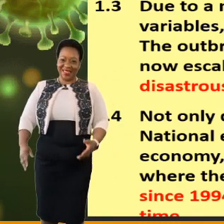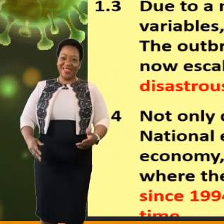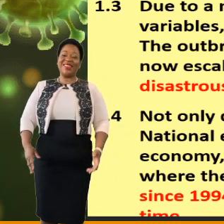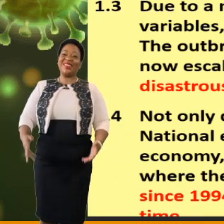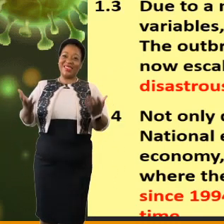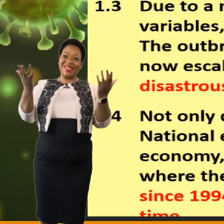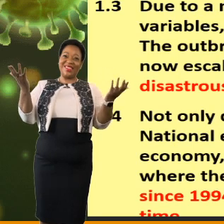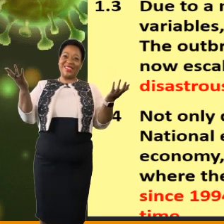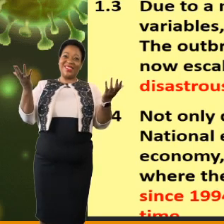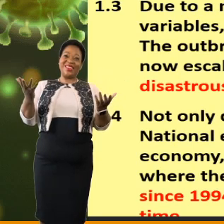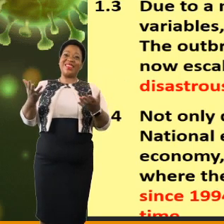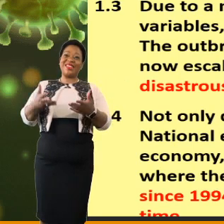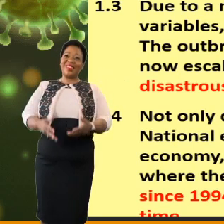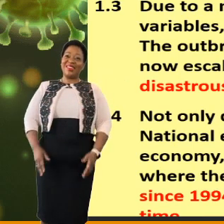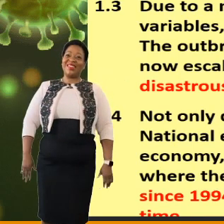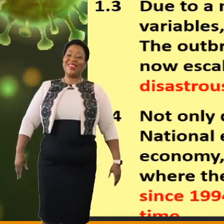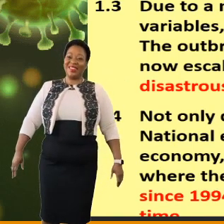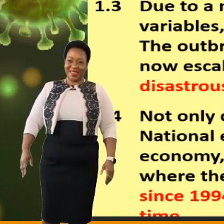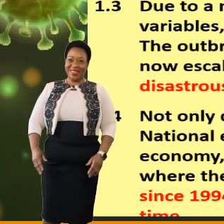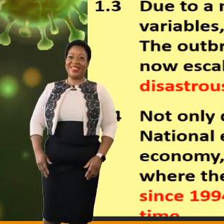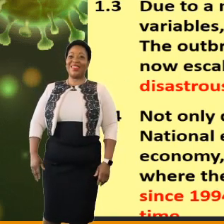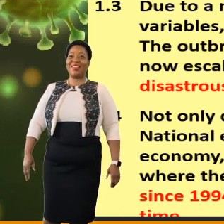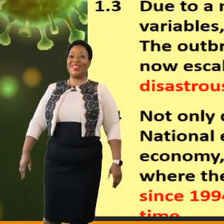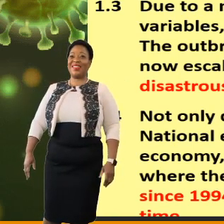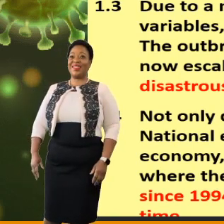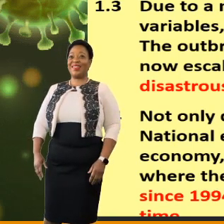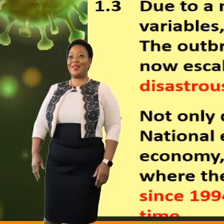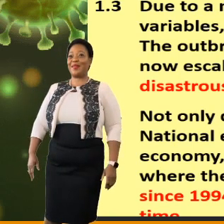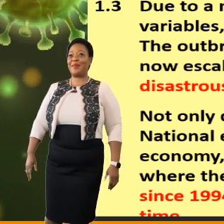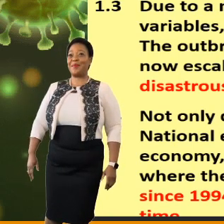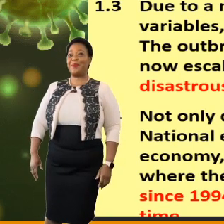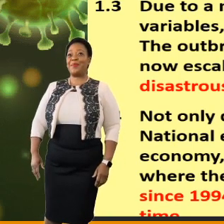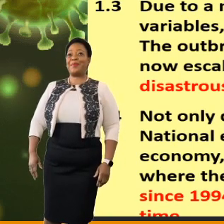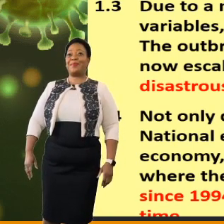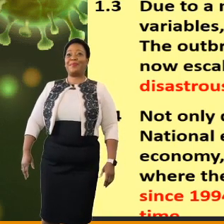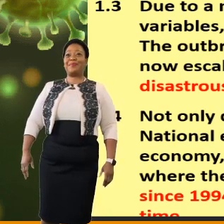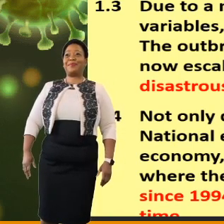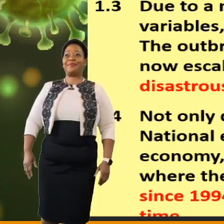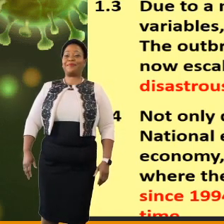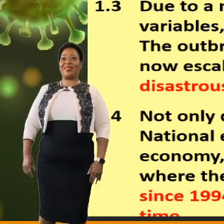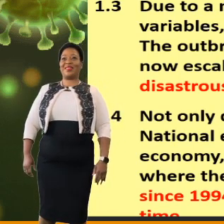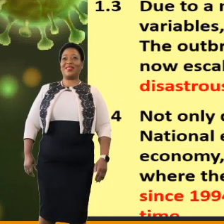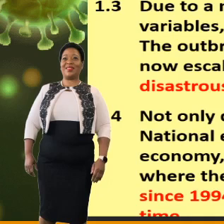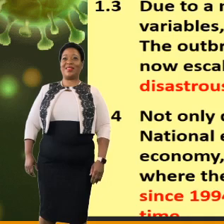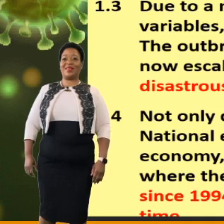in our economy, that those are the factors of an economy that is